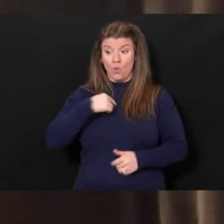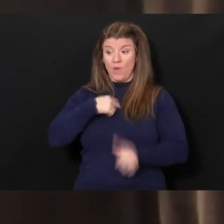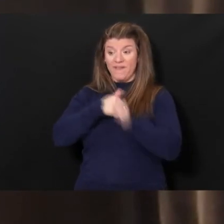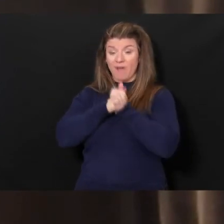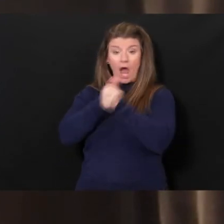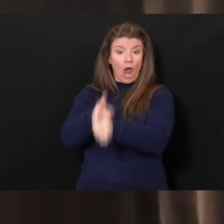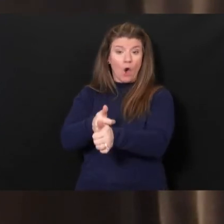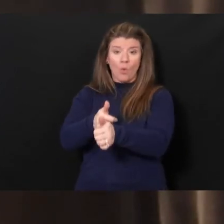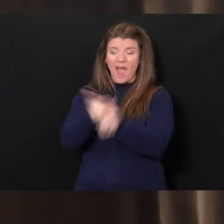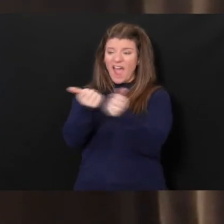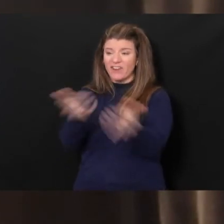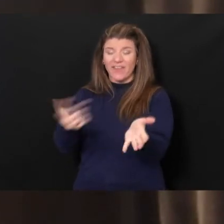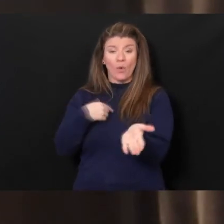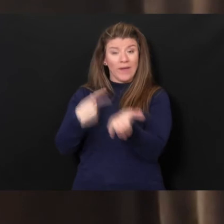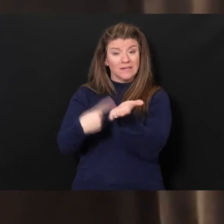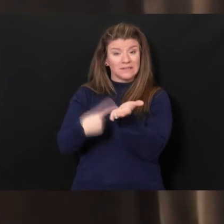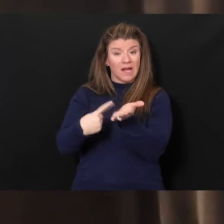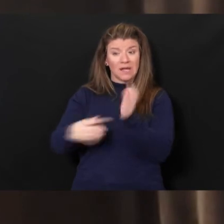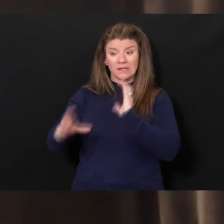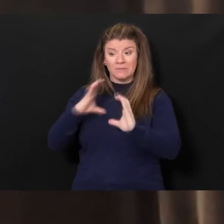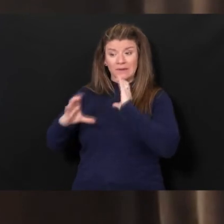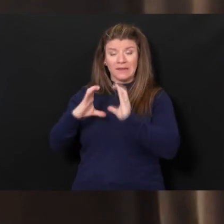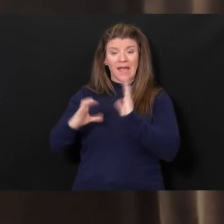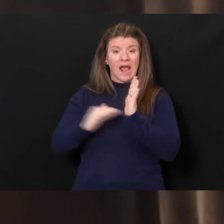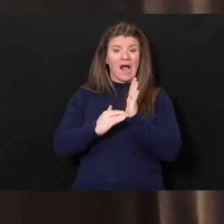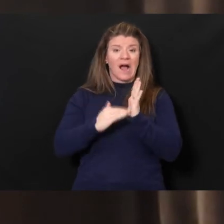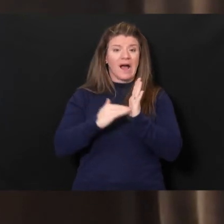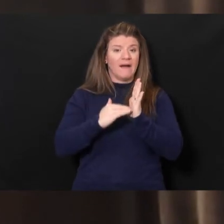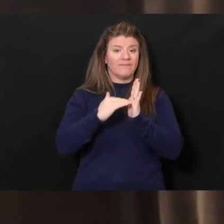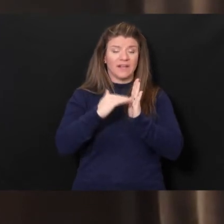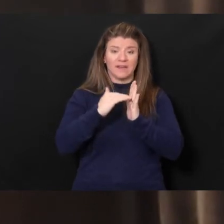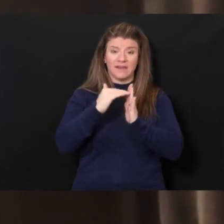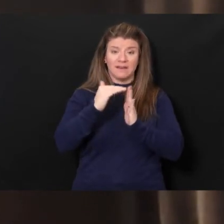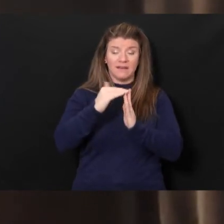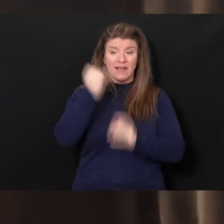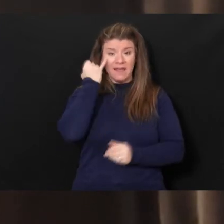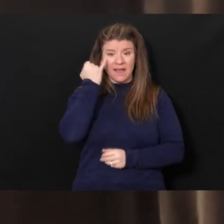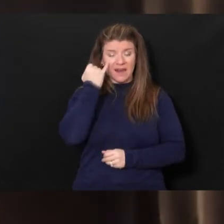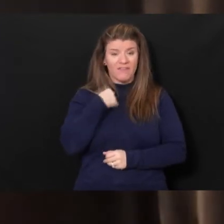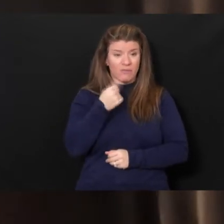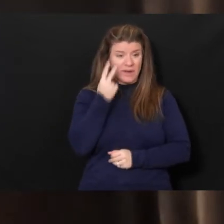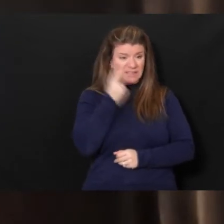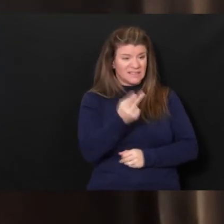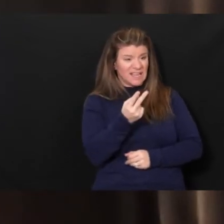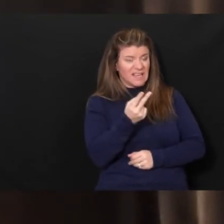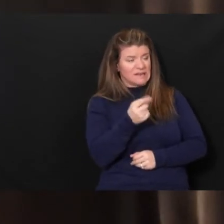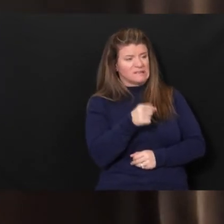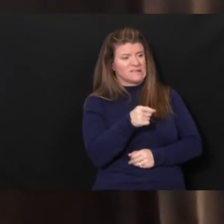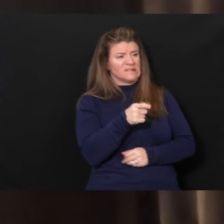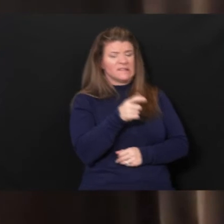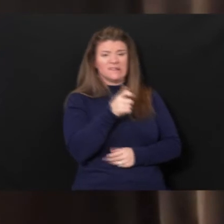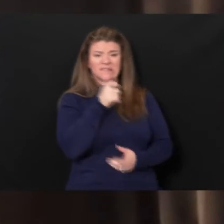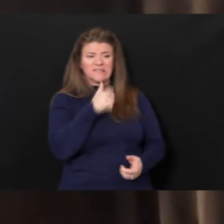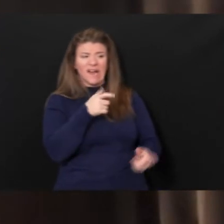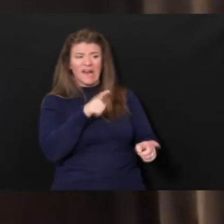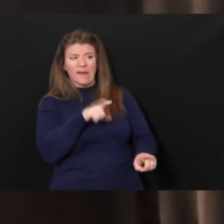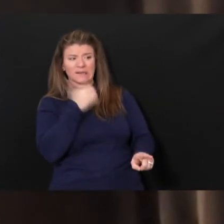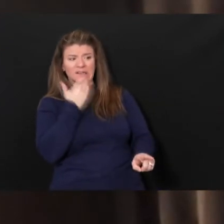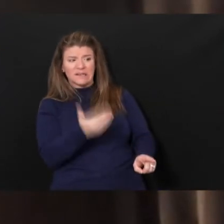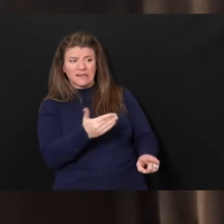We talk to each other constantly. And if we find that this is not in all ways or in